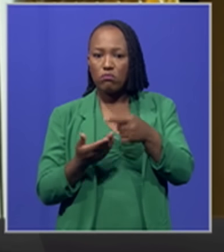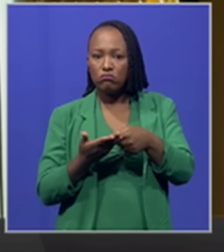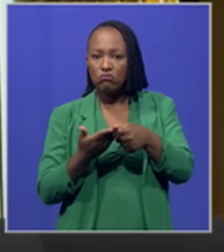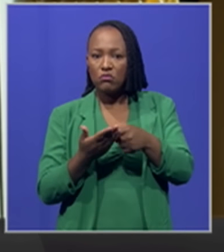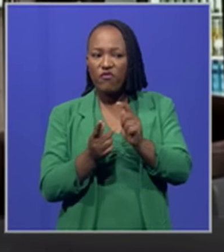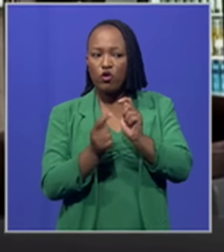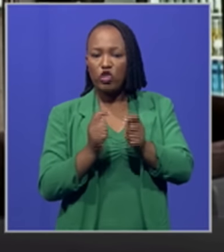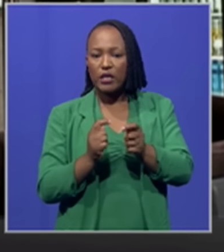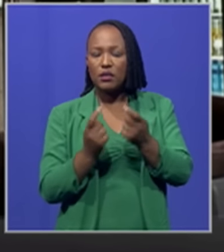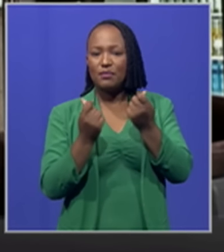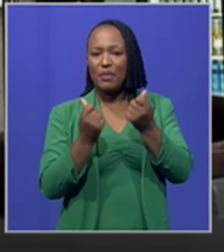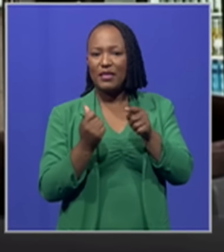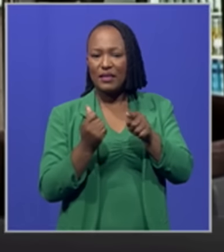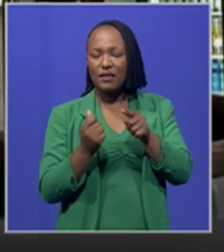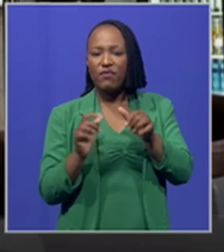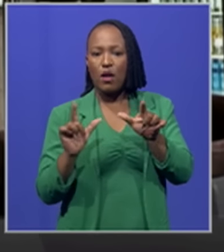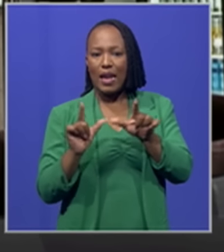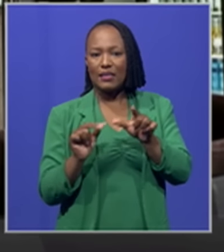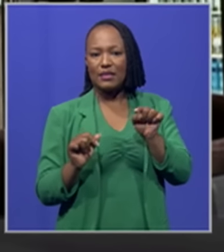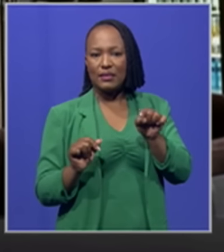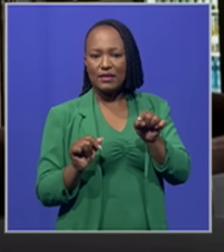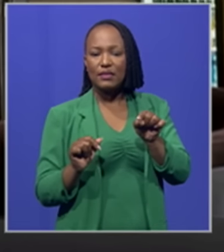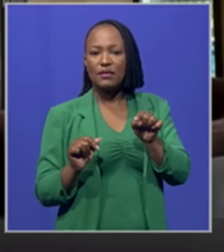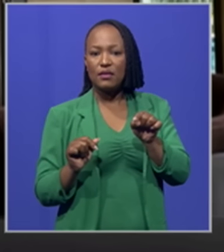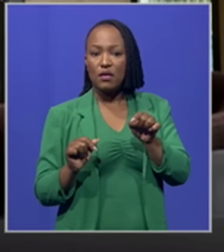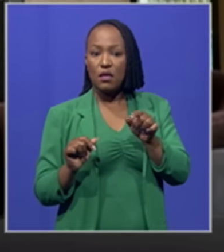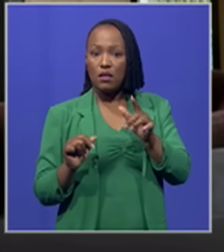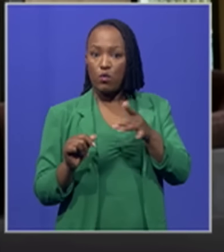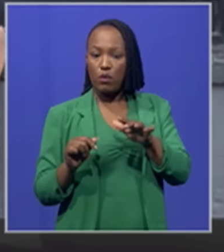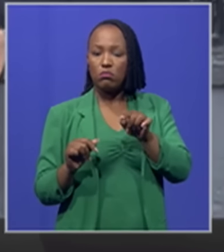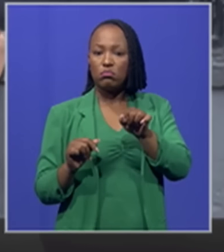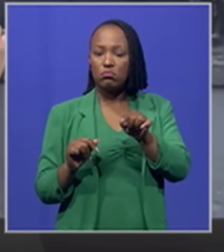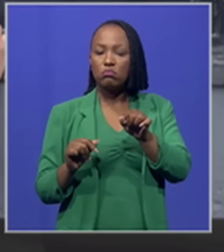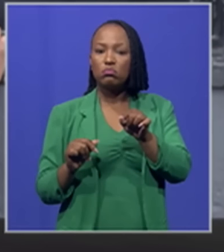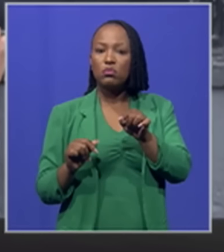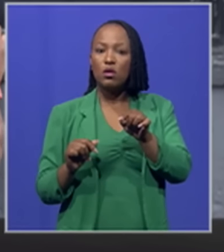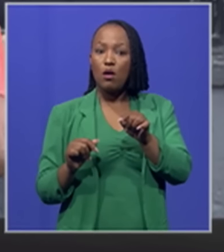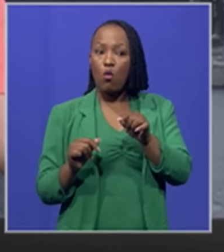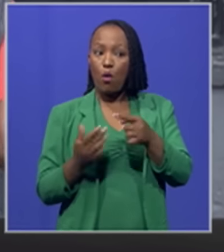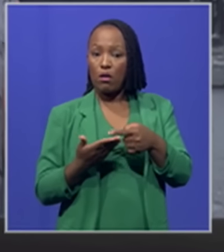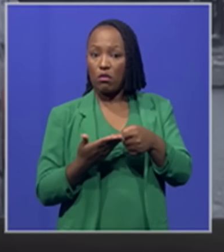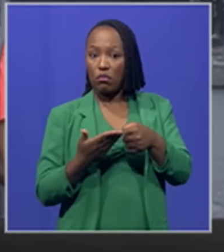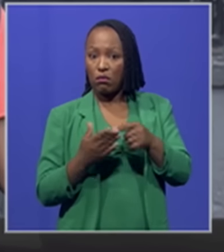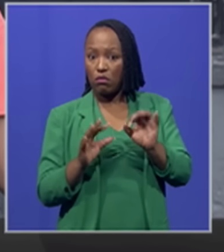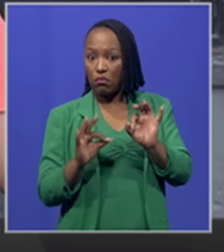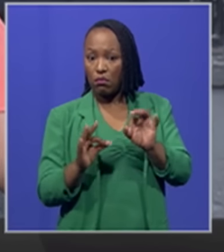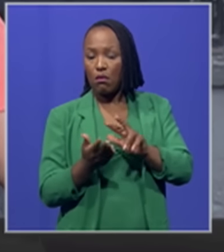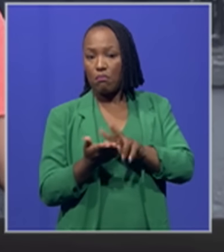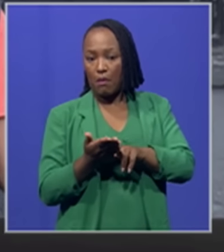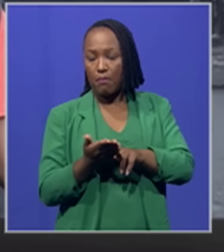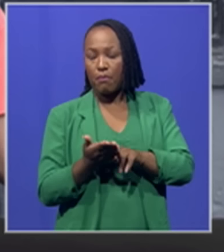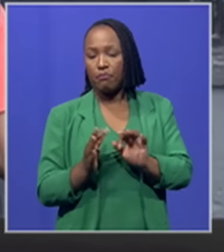ya makwalotetla, mme ba tla rebola pegelo ya semmuso fa morero o sena go